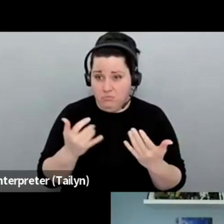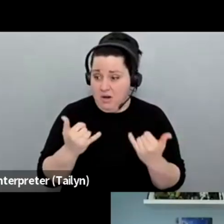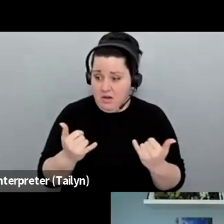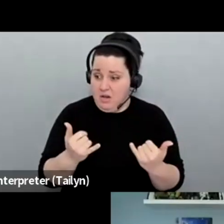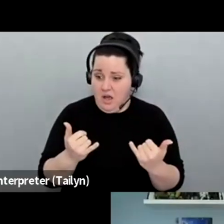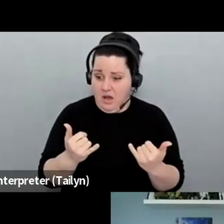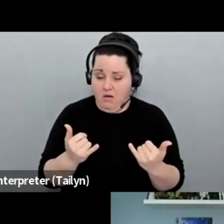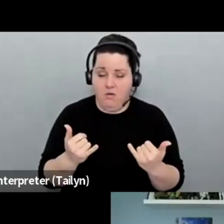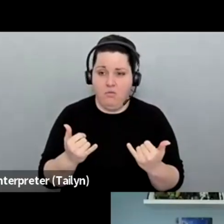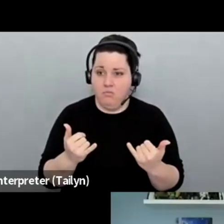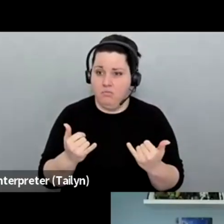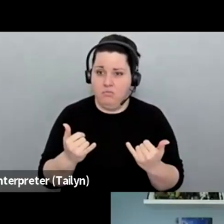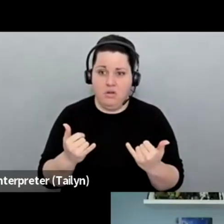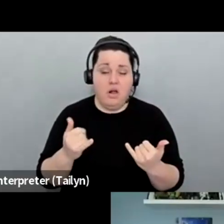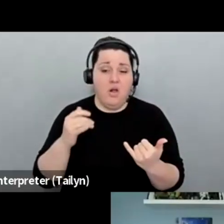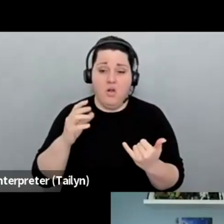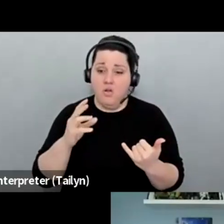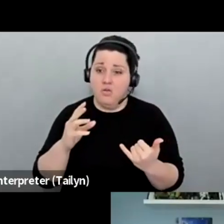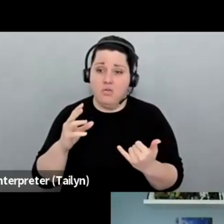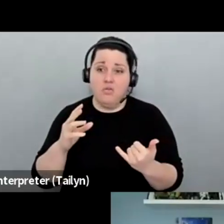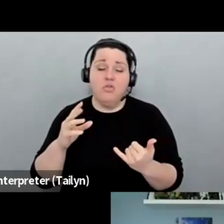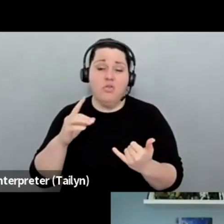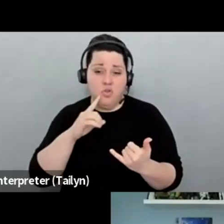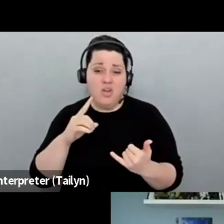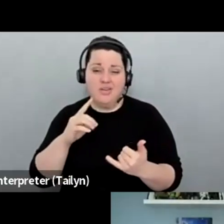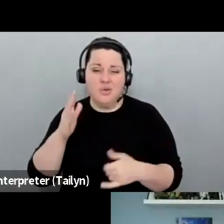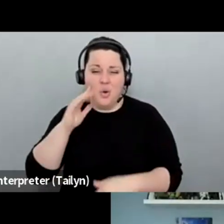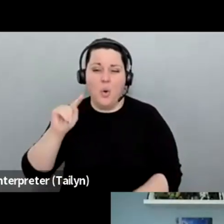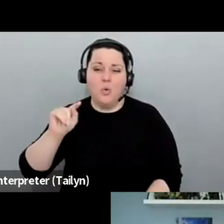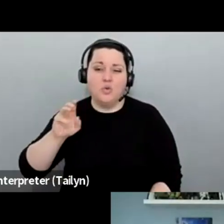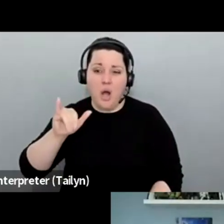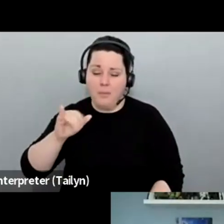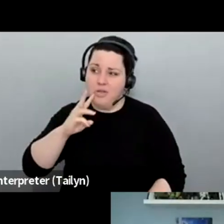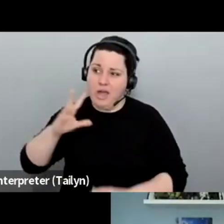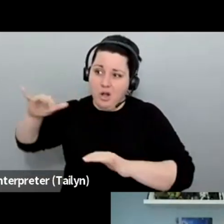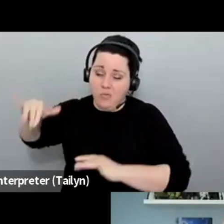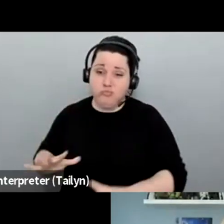the tsunami is in. The wave has not come out. We do not know